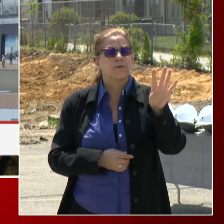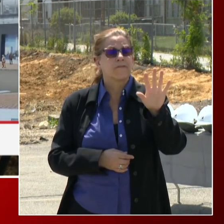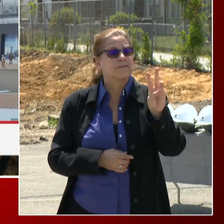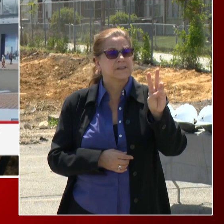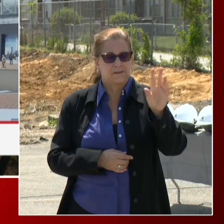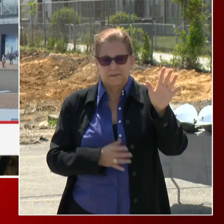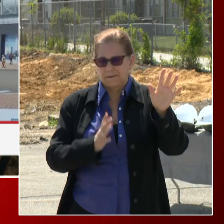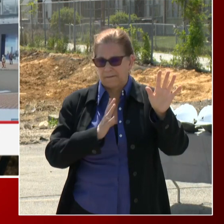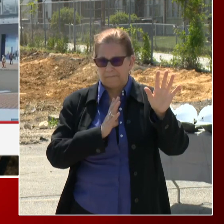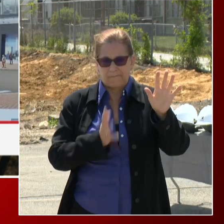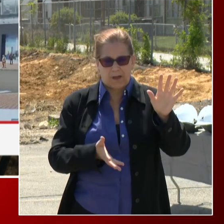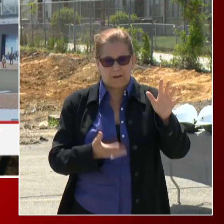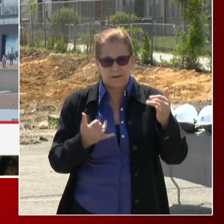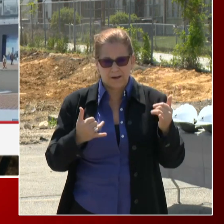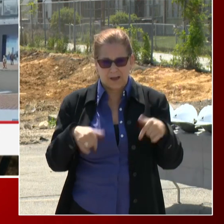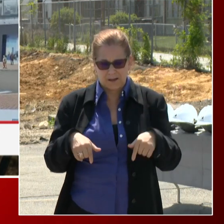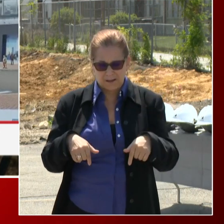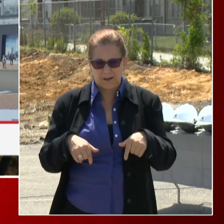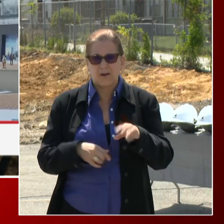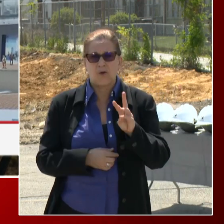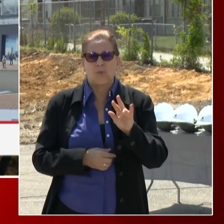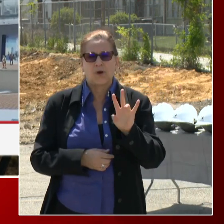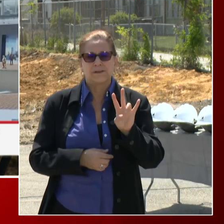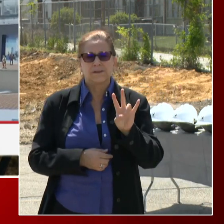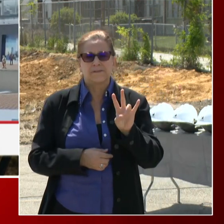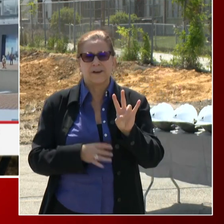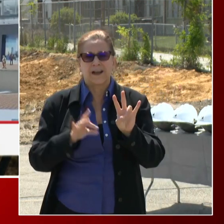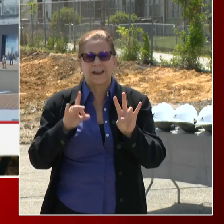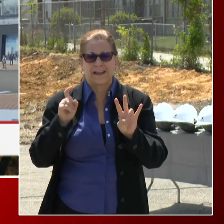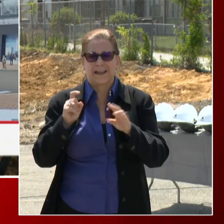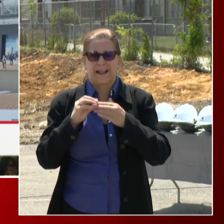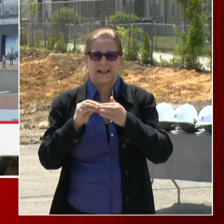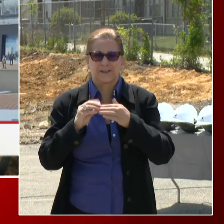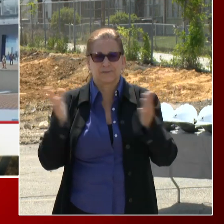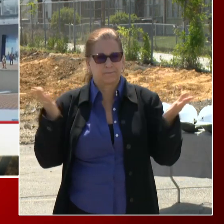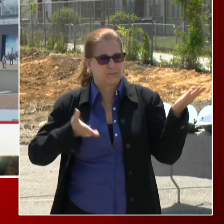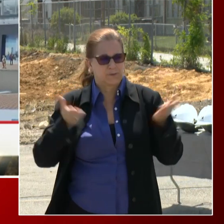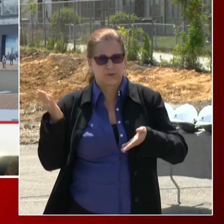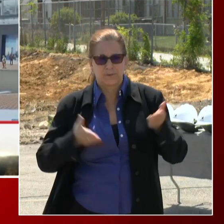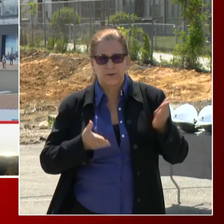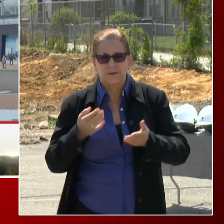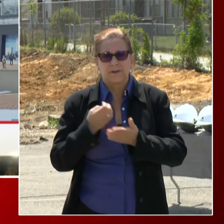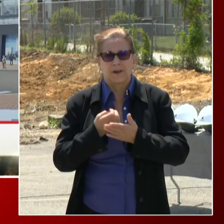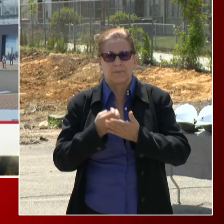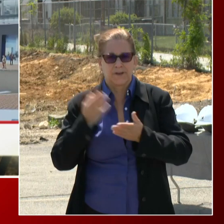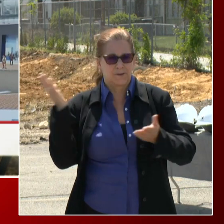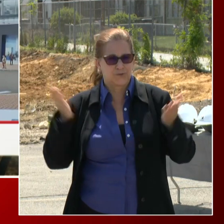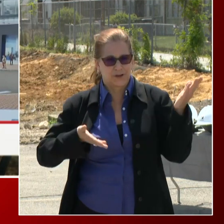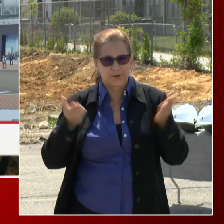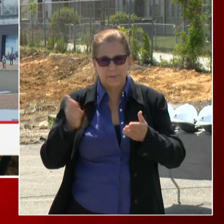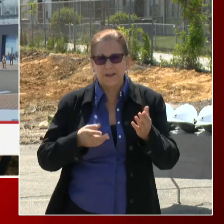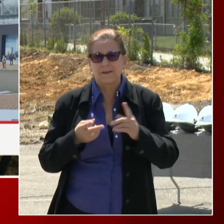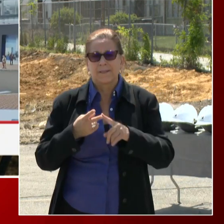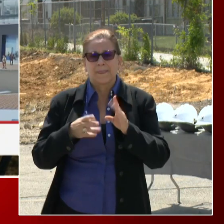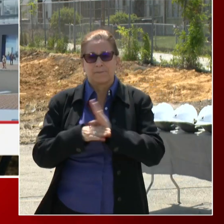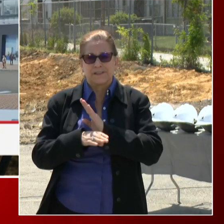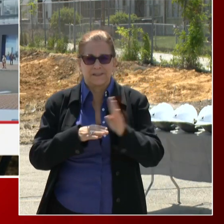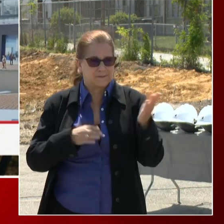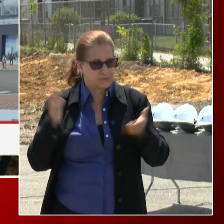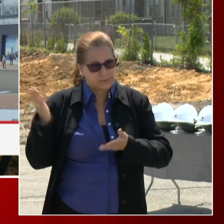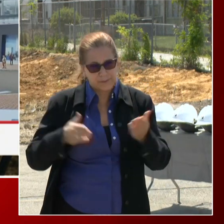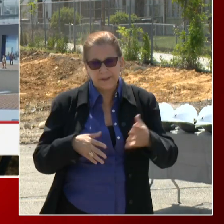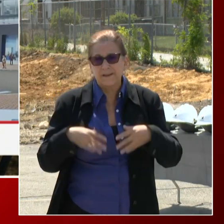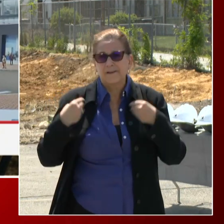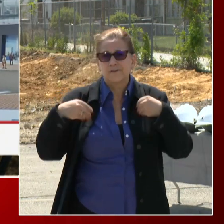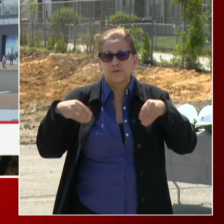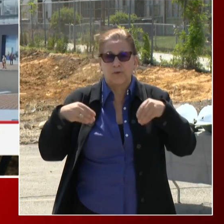be a leader in bringing vibrancy so that we can also bring retail and in this instance support